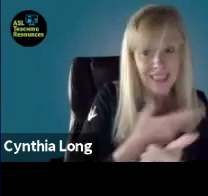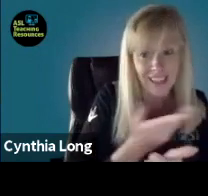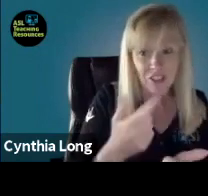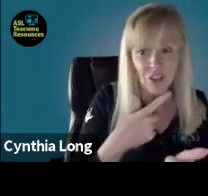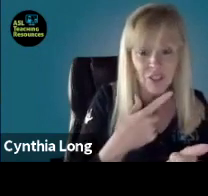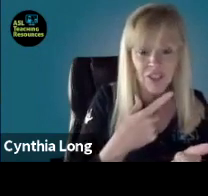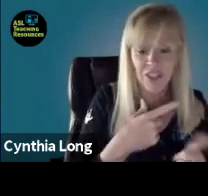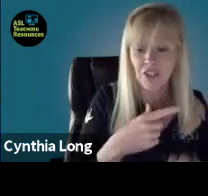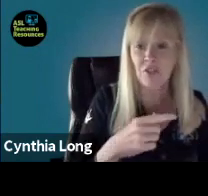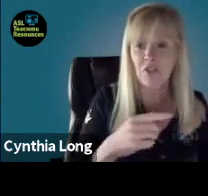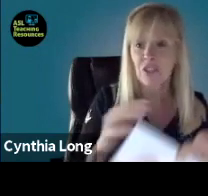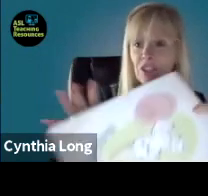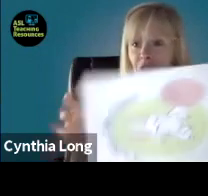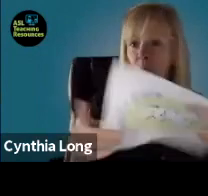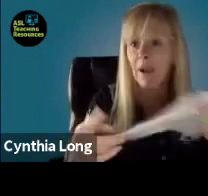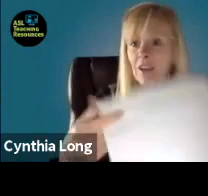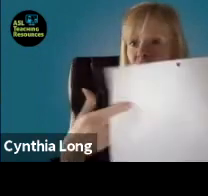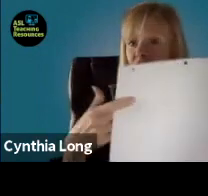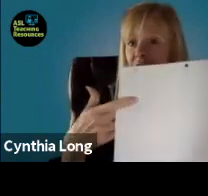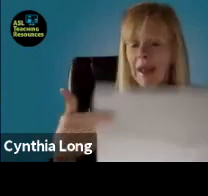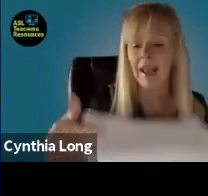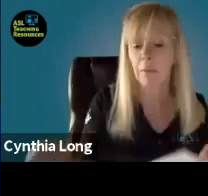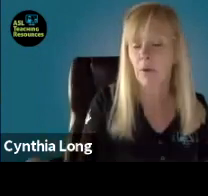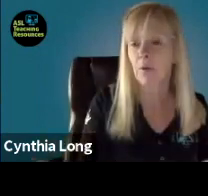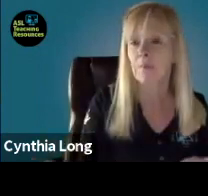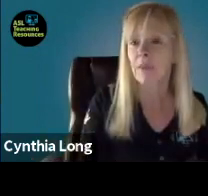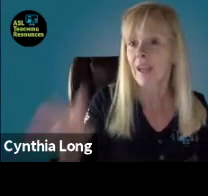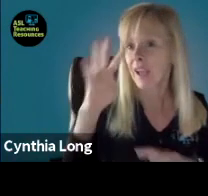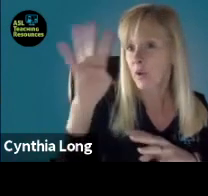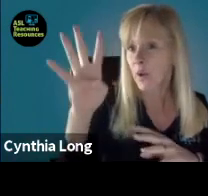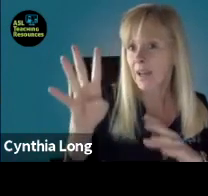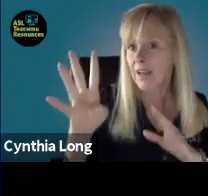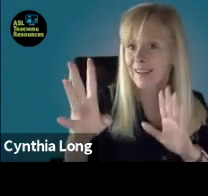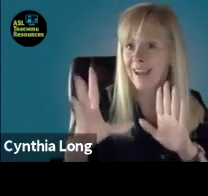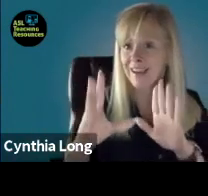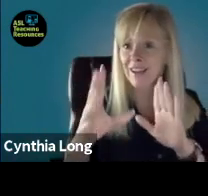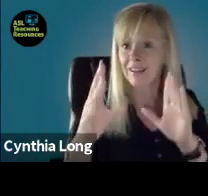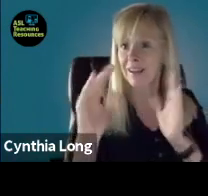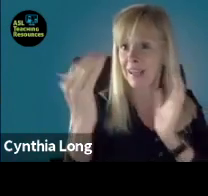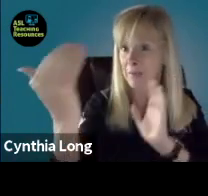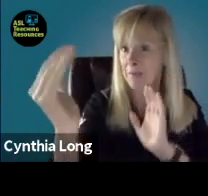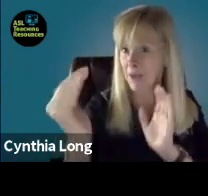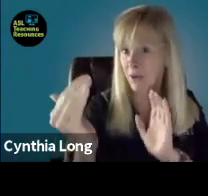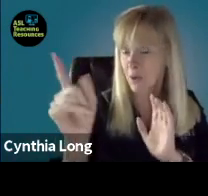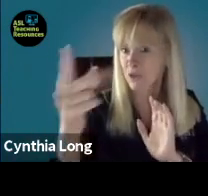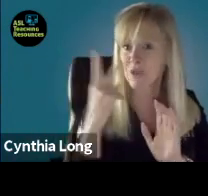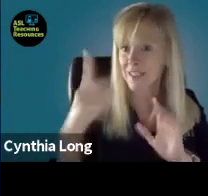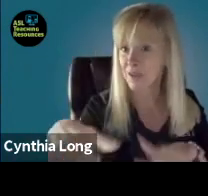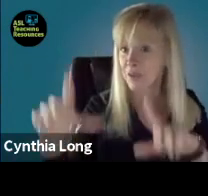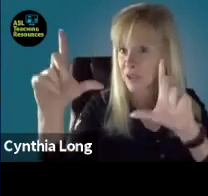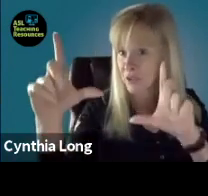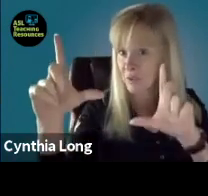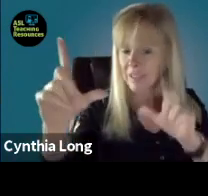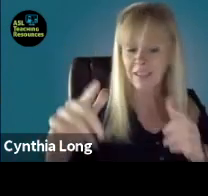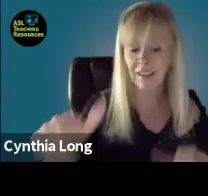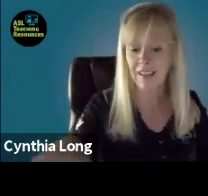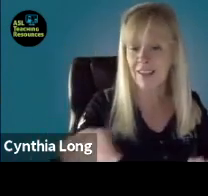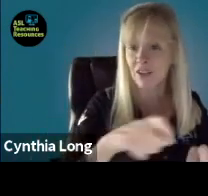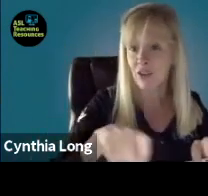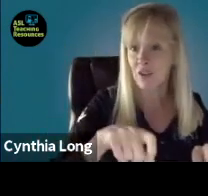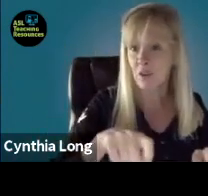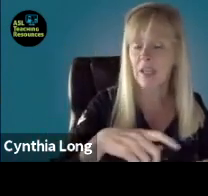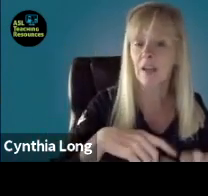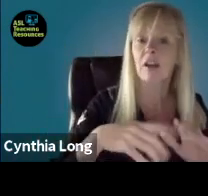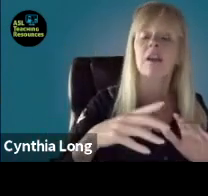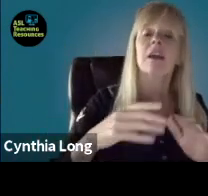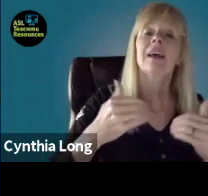print things. You can just use just a regular sheet of paper and create, kind of mirror what you see on the screen, and then you